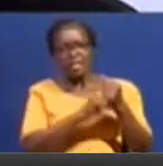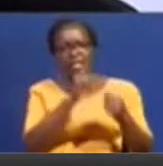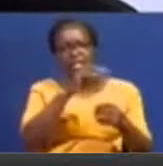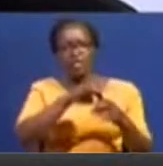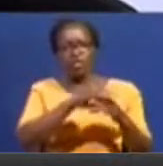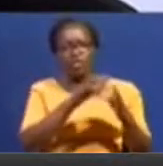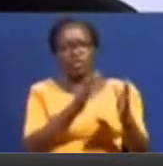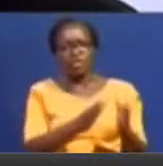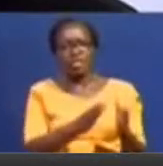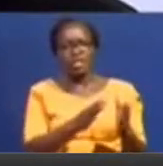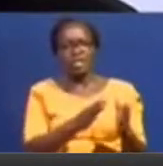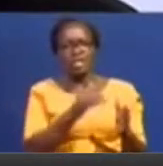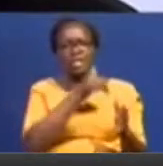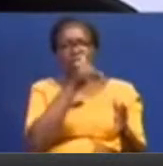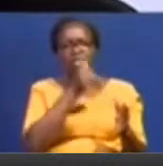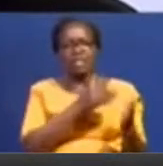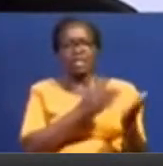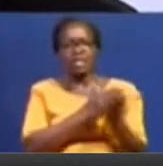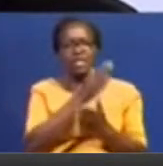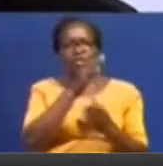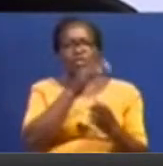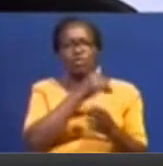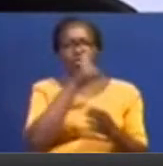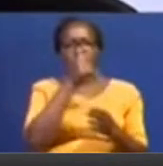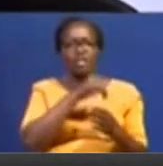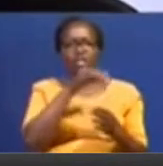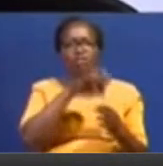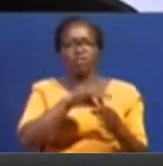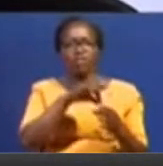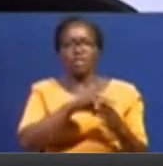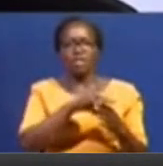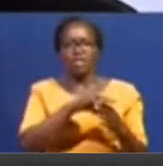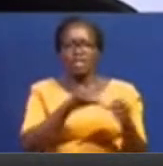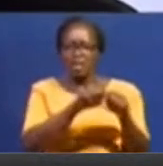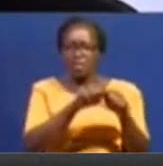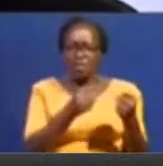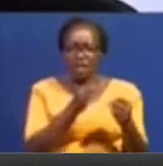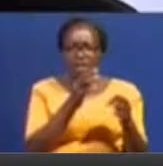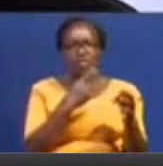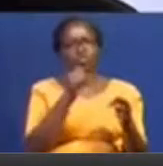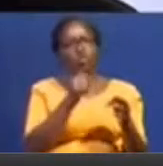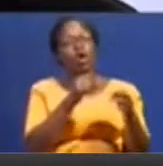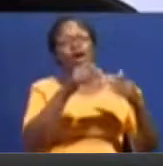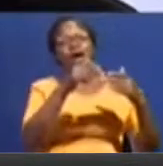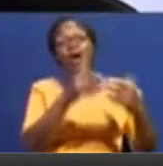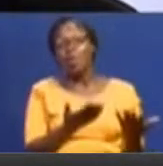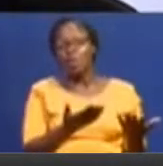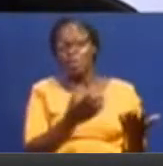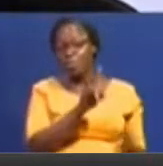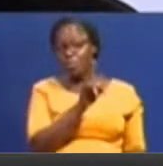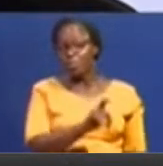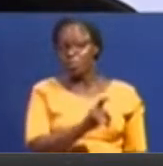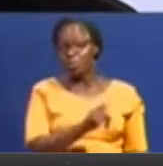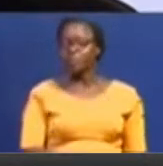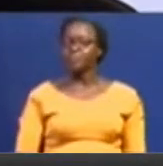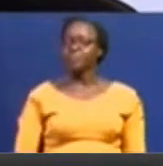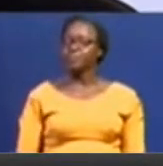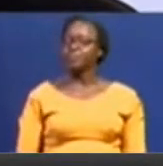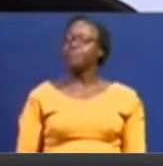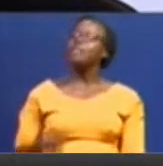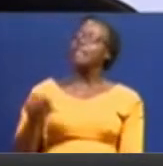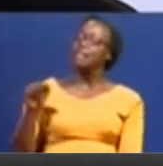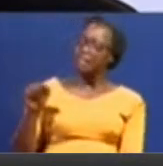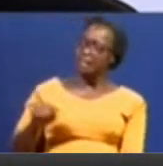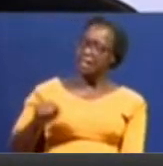their secrecy, their right to secrecy ballot is breached? And if so, how? Okay. Yes,